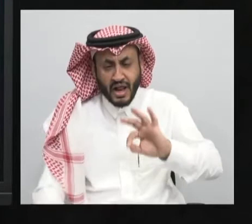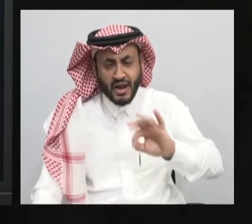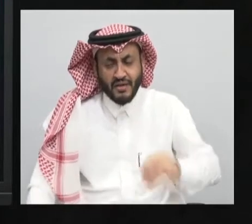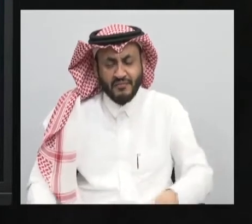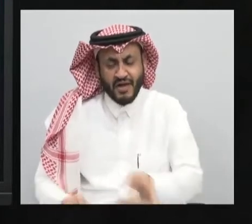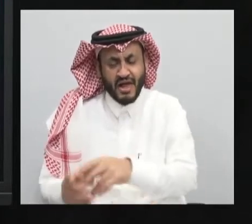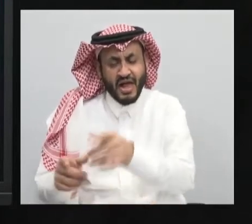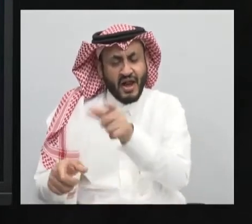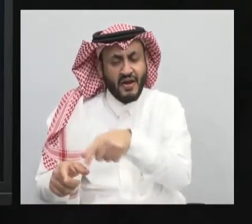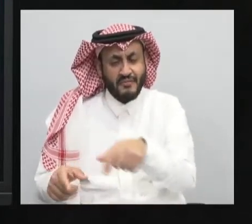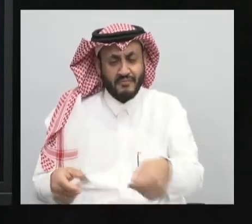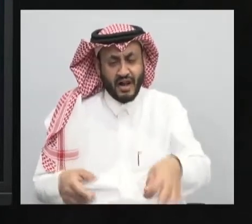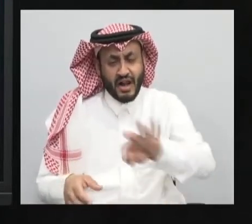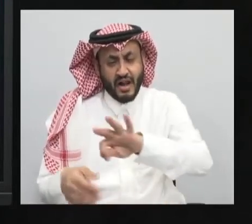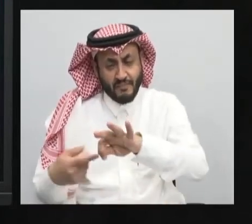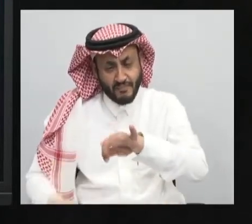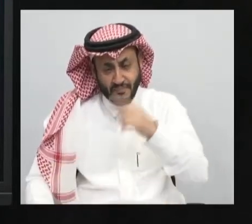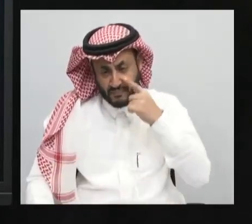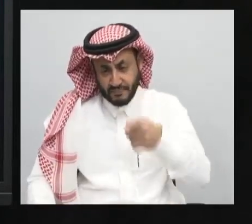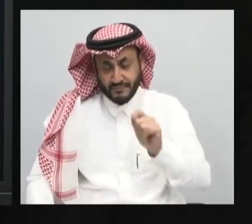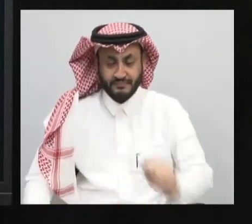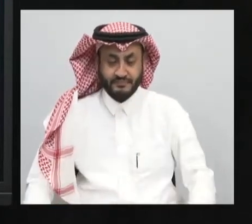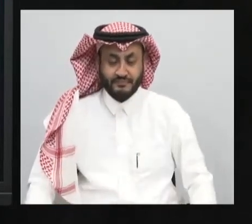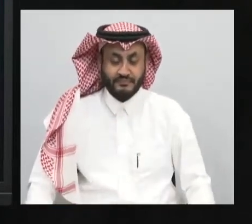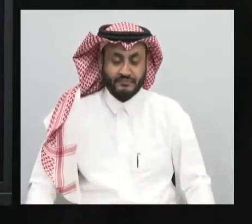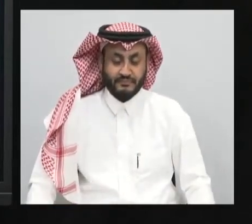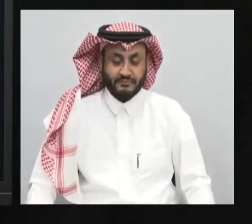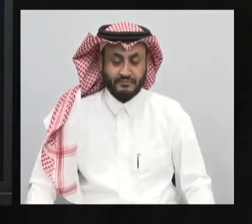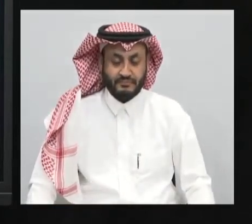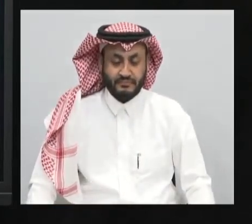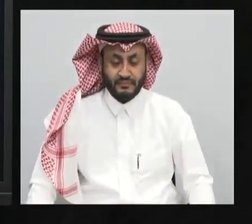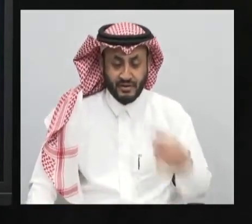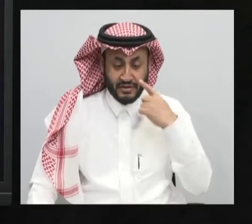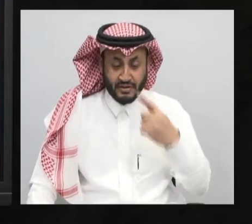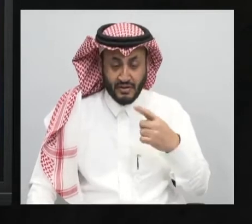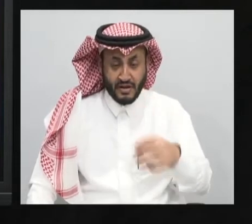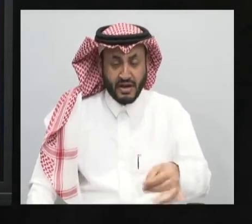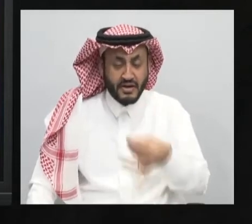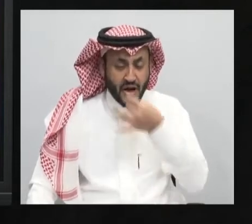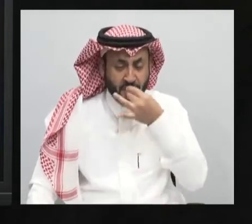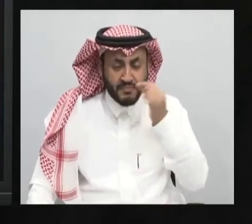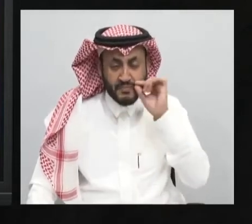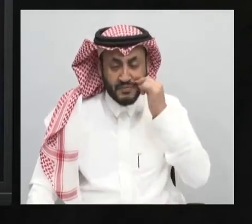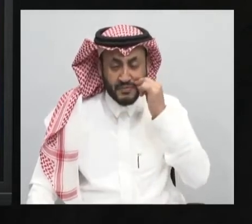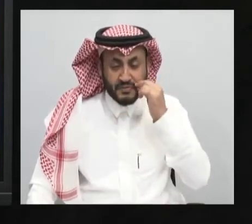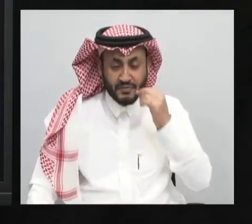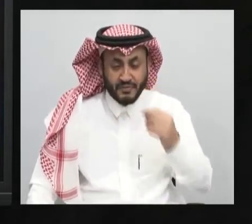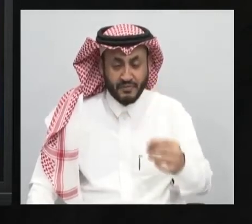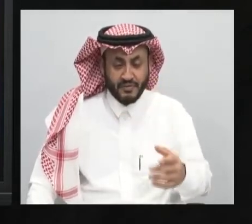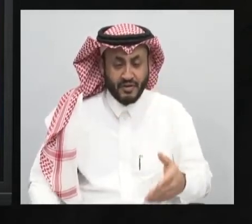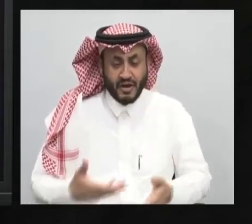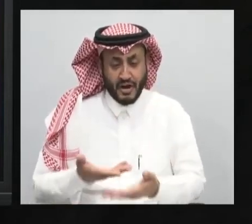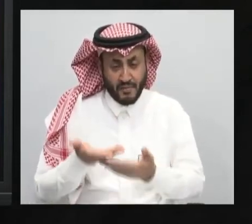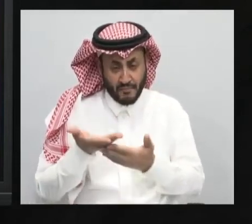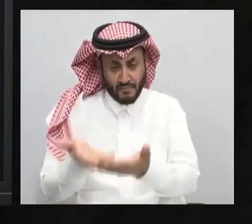another person here. So and here we see a man eating and the waitress is,